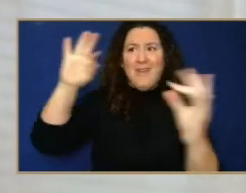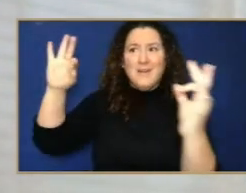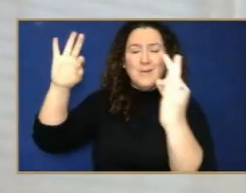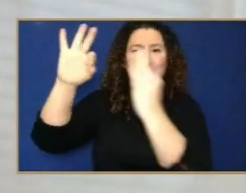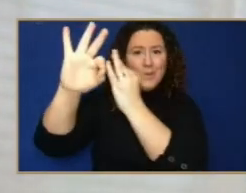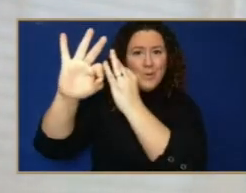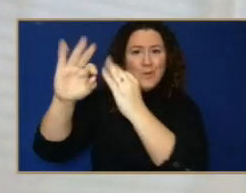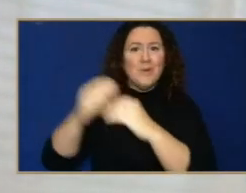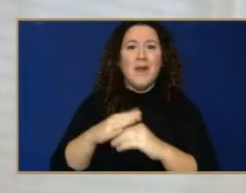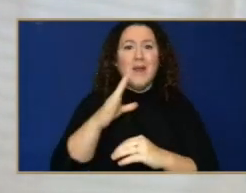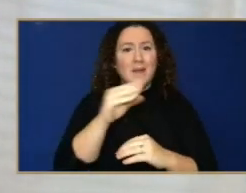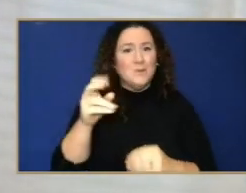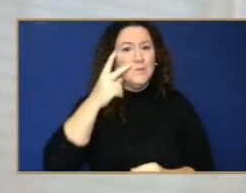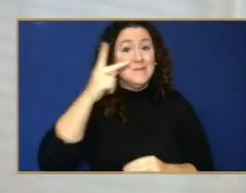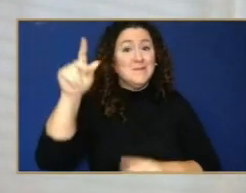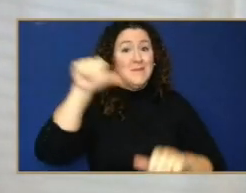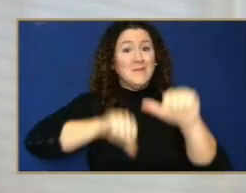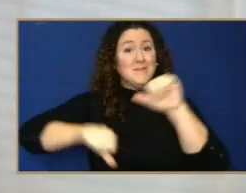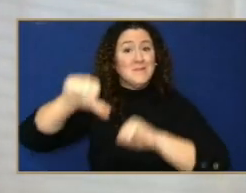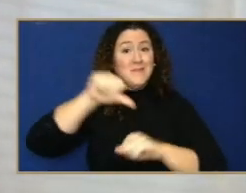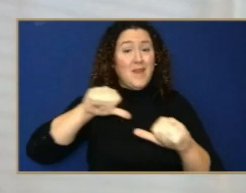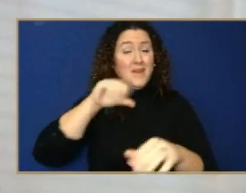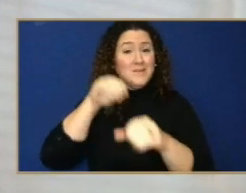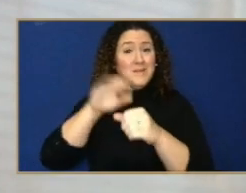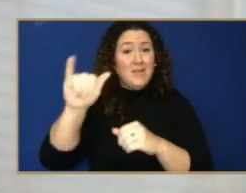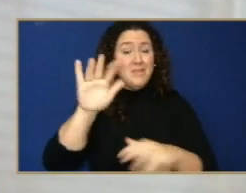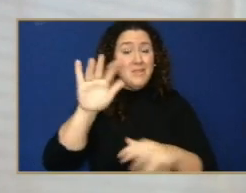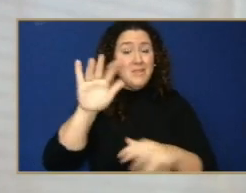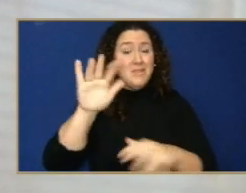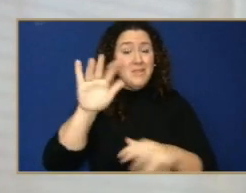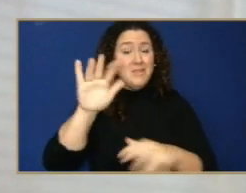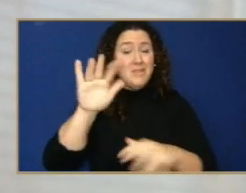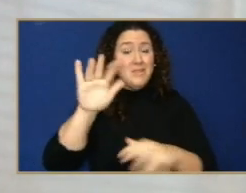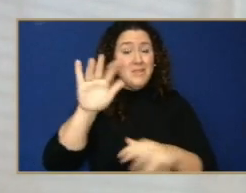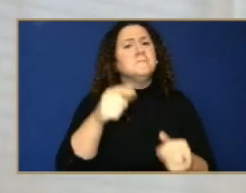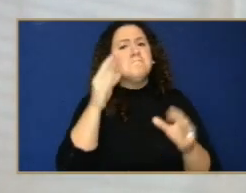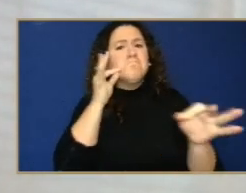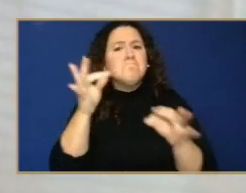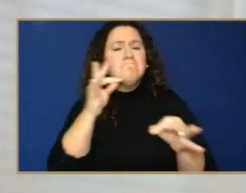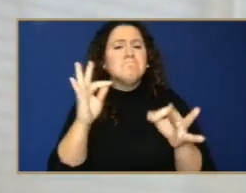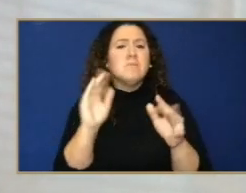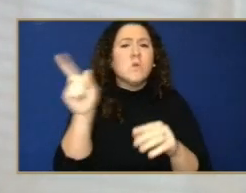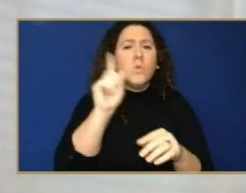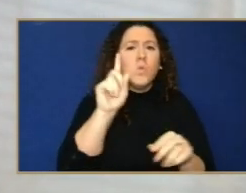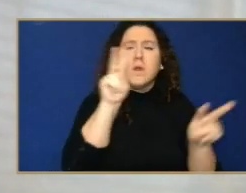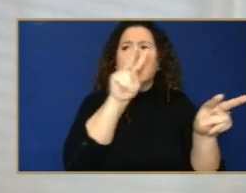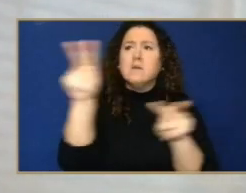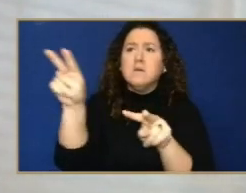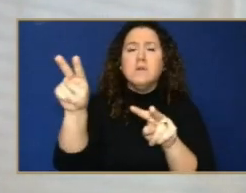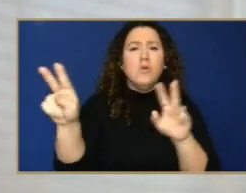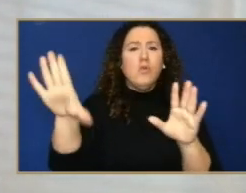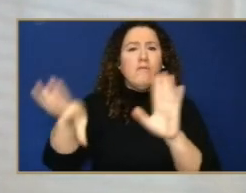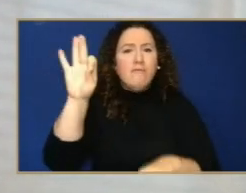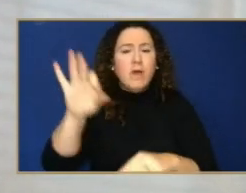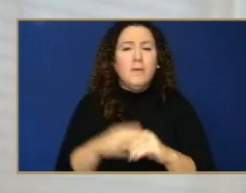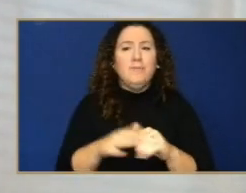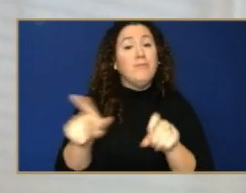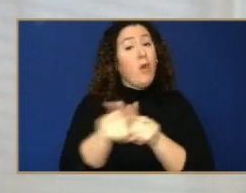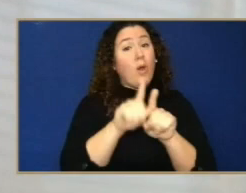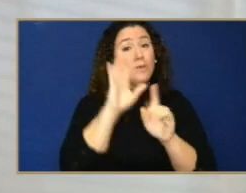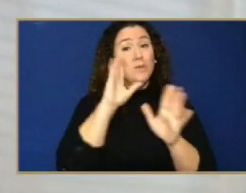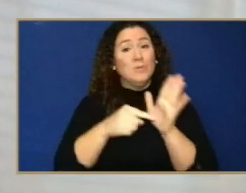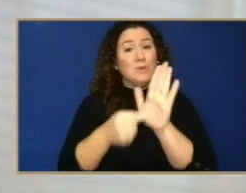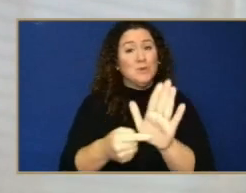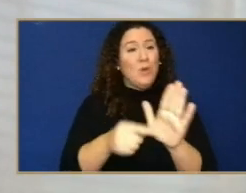able to see it in the night sky. Throughout the show, we'll also be sharing photos that people have taken from around the world of Saturn